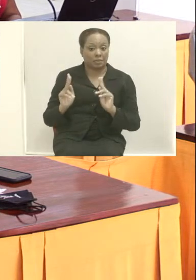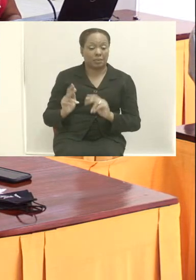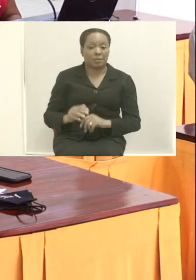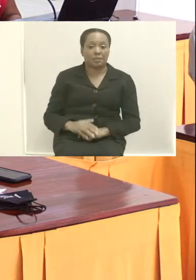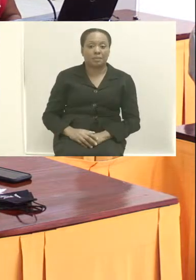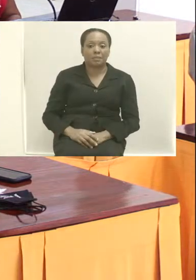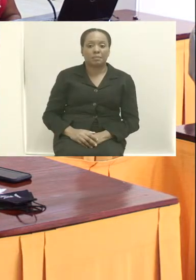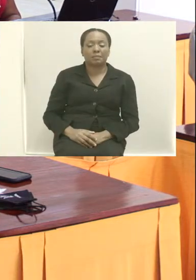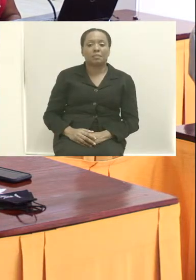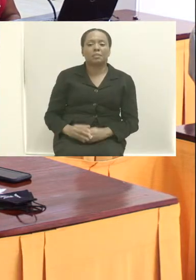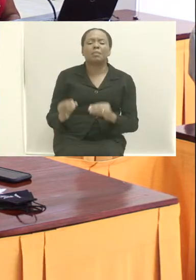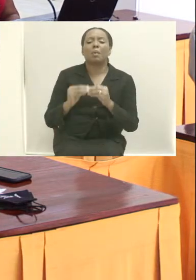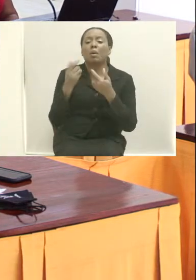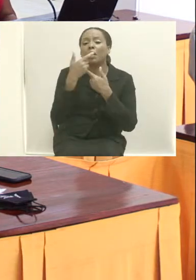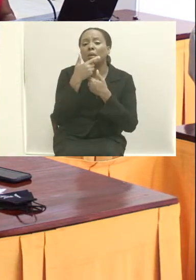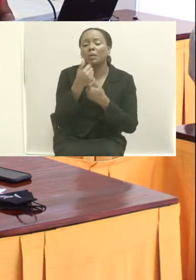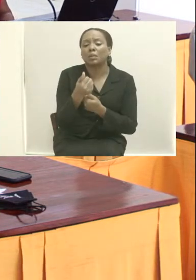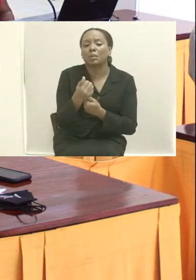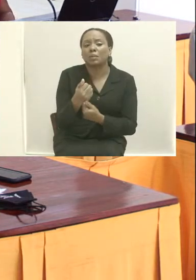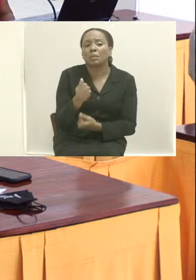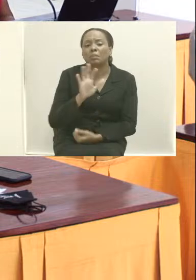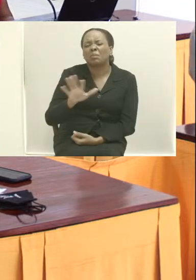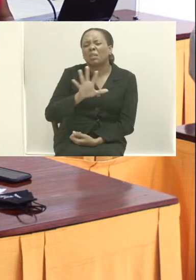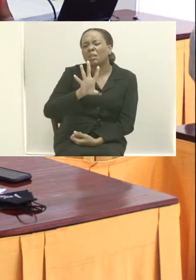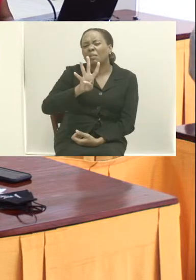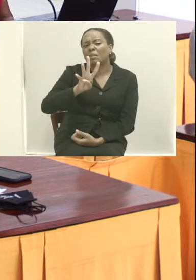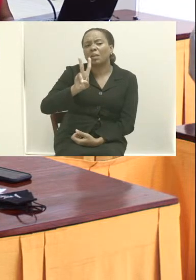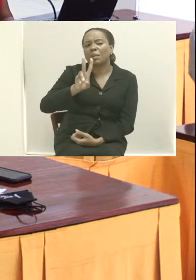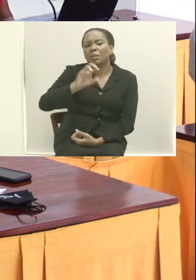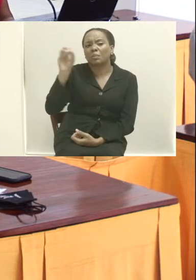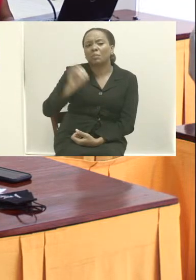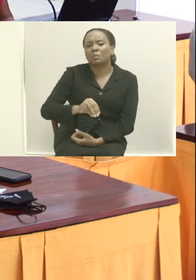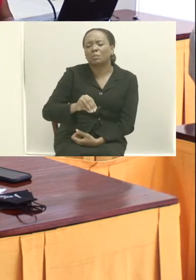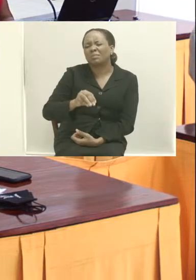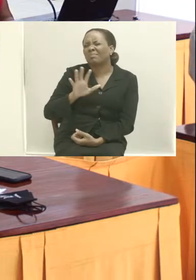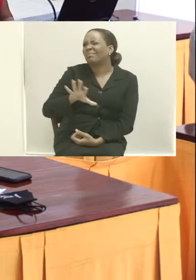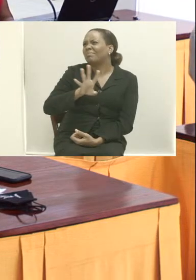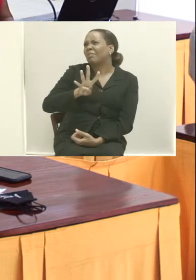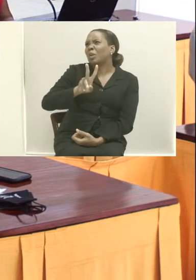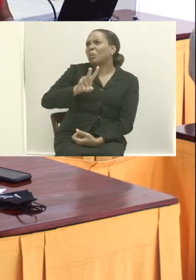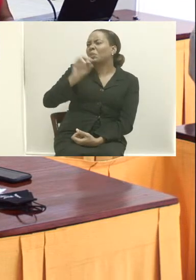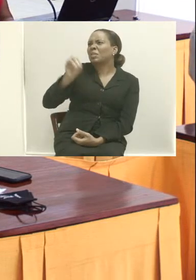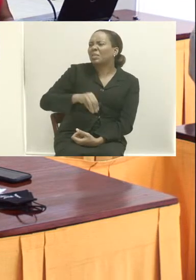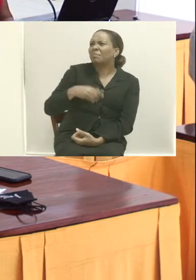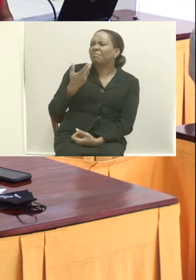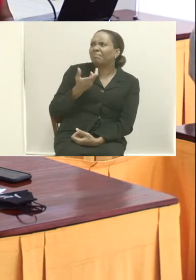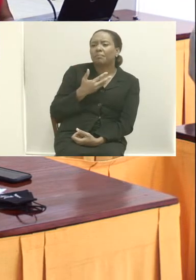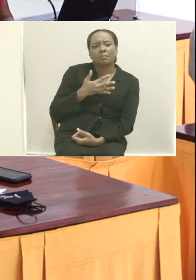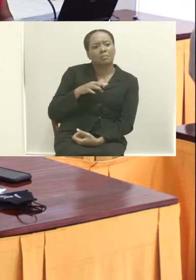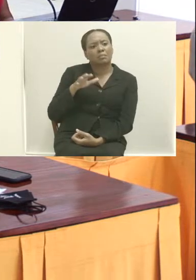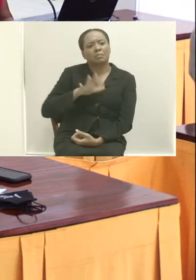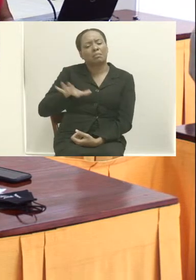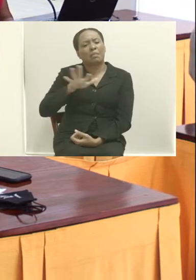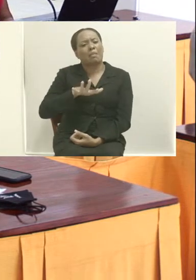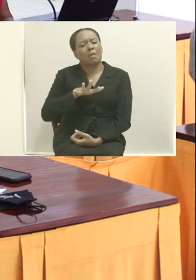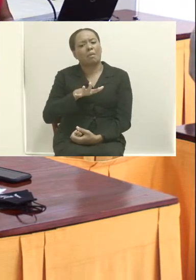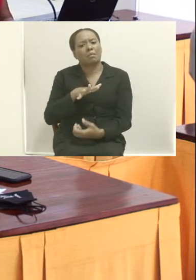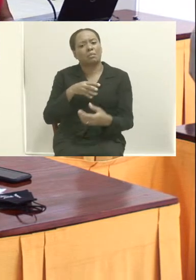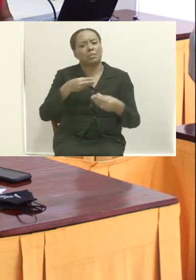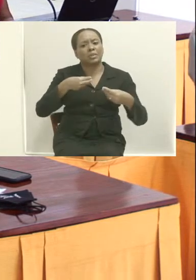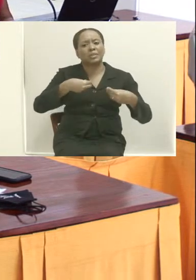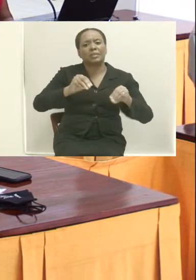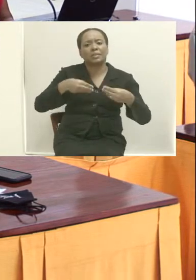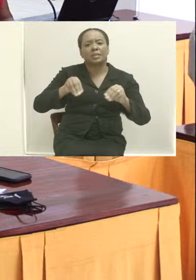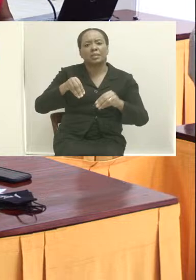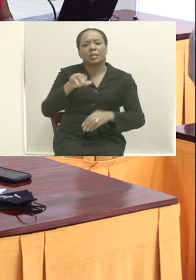that 42% of those enterprises see an annual sales, and that's the receipts